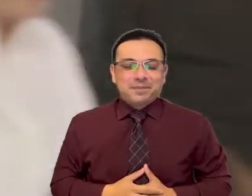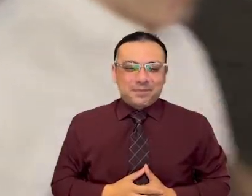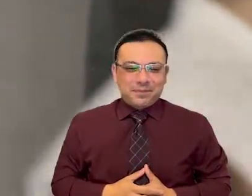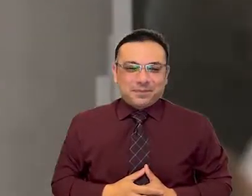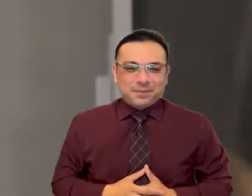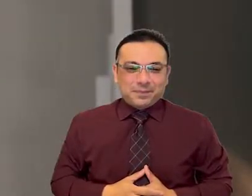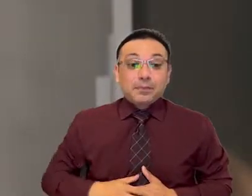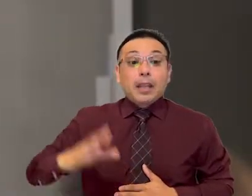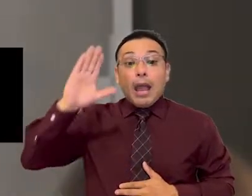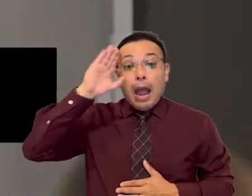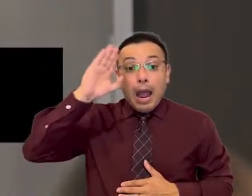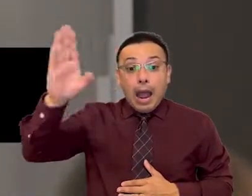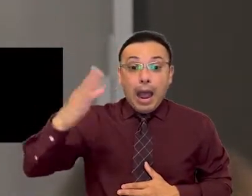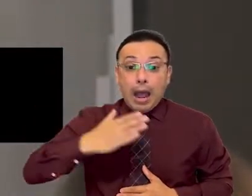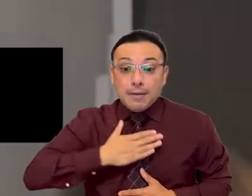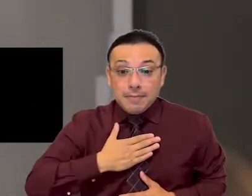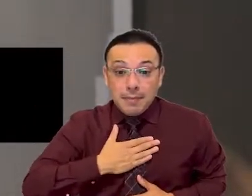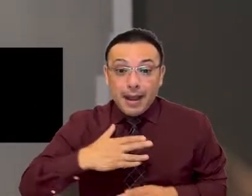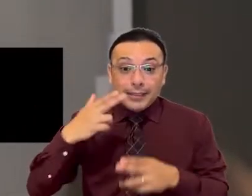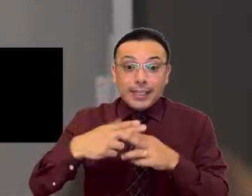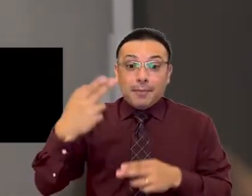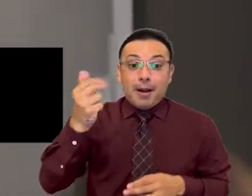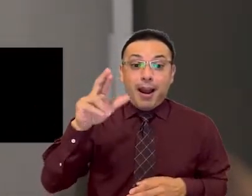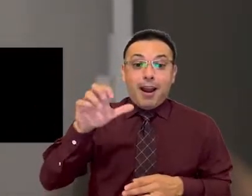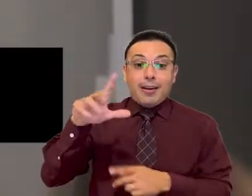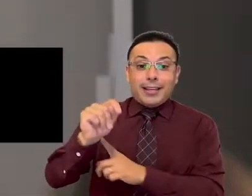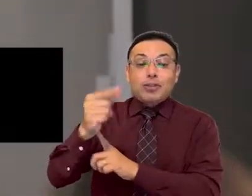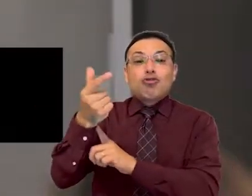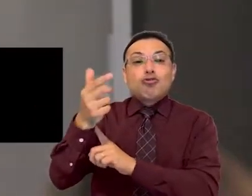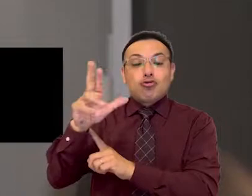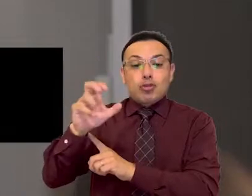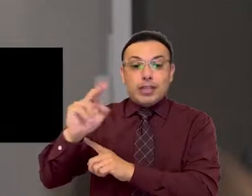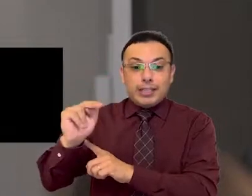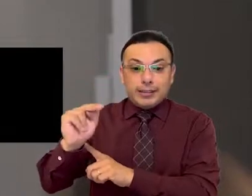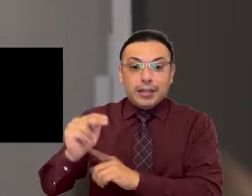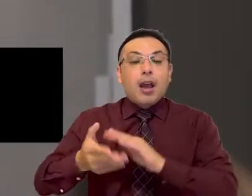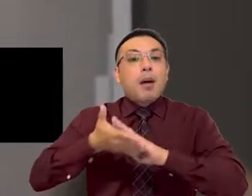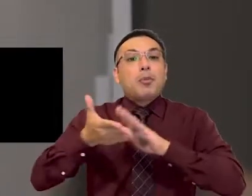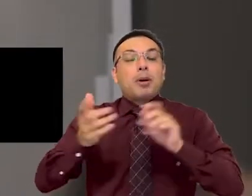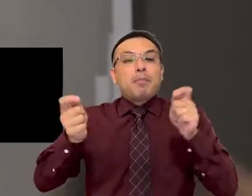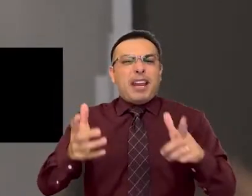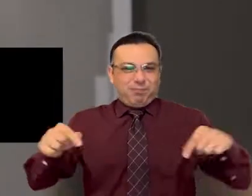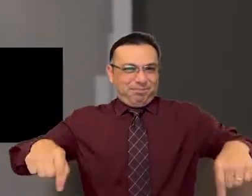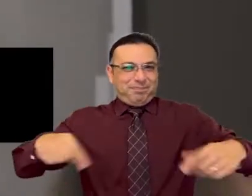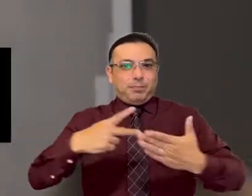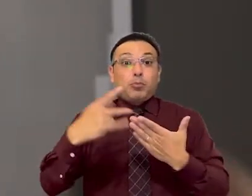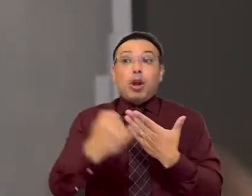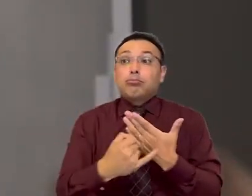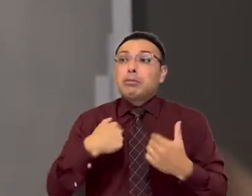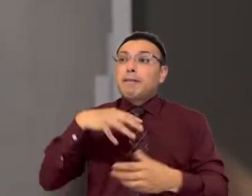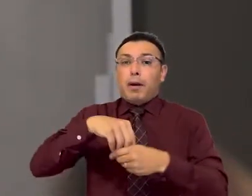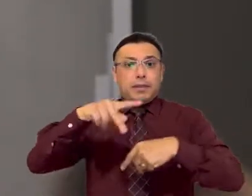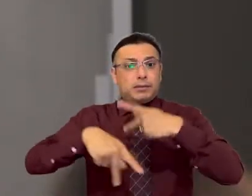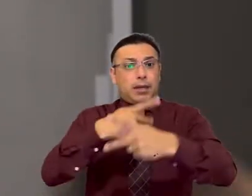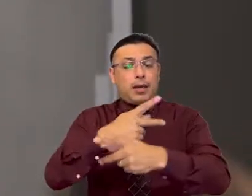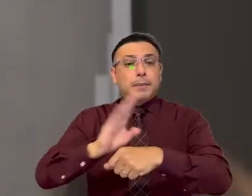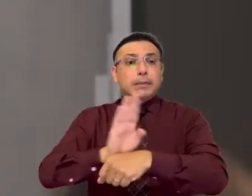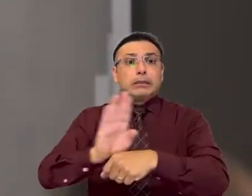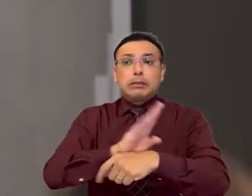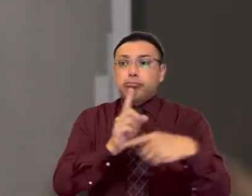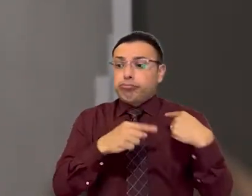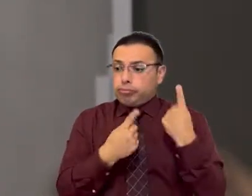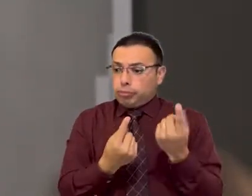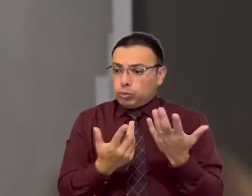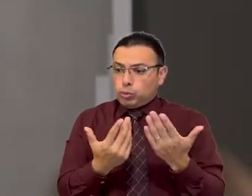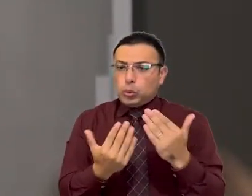Hi everyone, I'm Harriet Green. I'm the Operations Manager for our Beacon Wind project. So I've been in the industry coming up to a